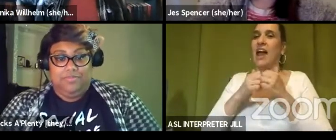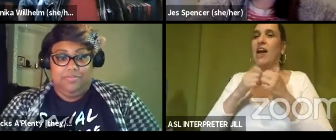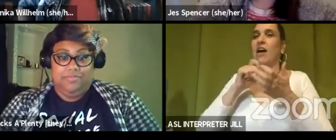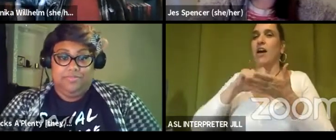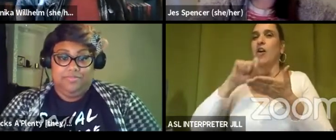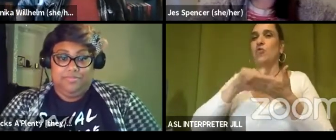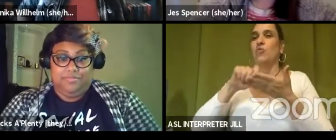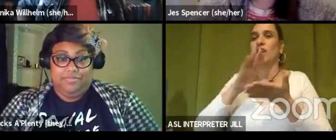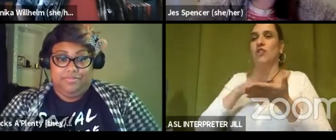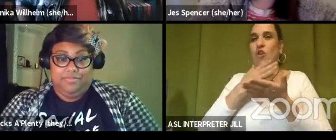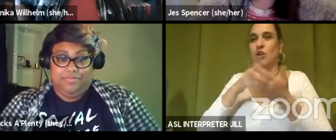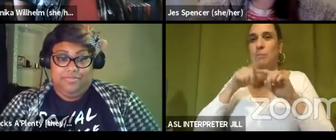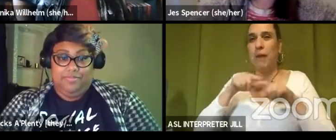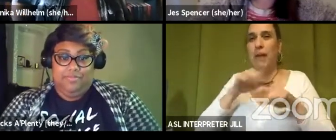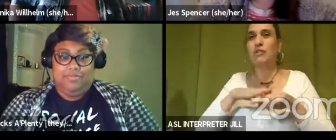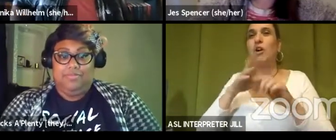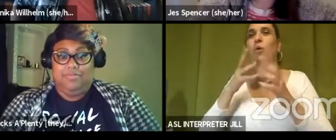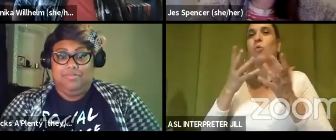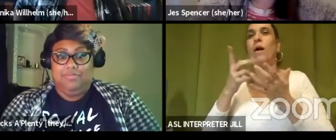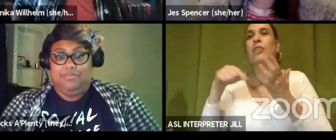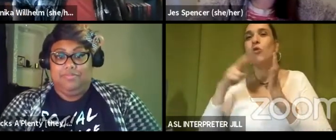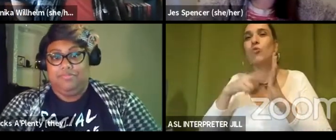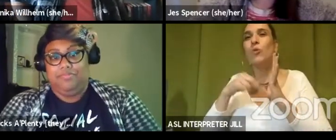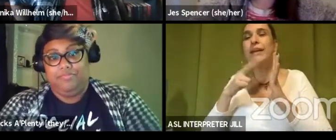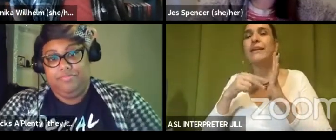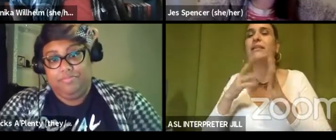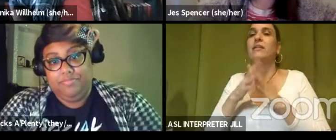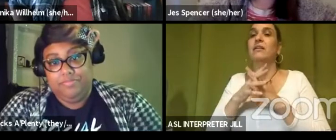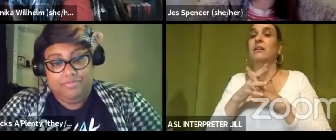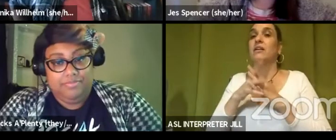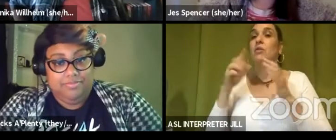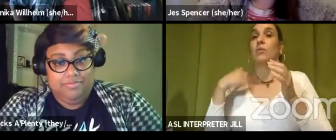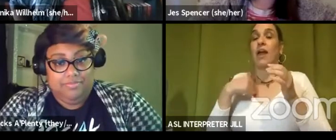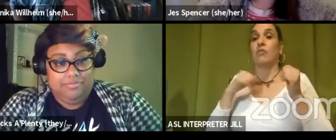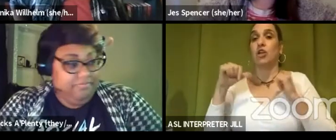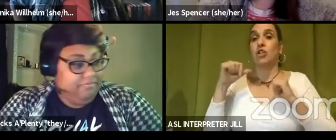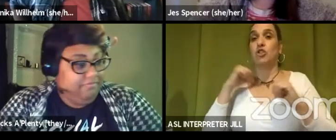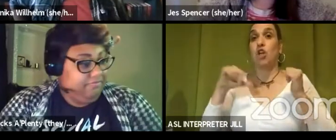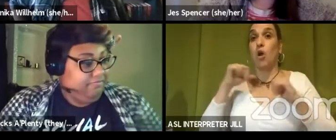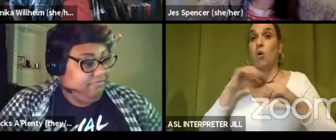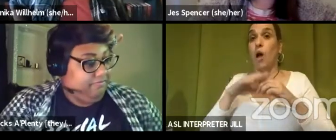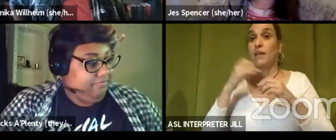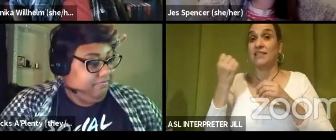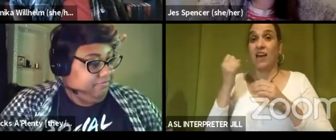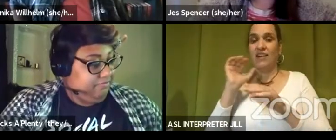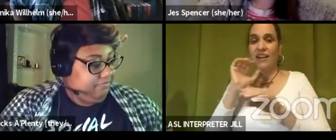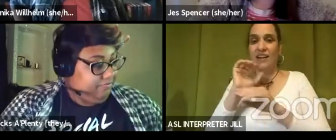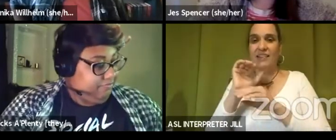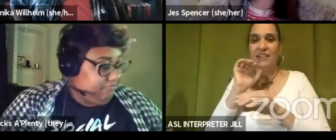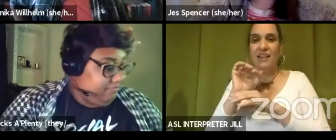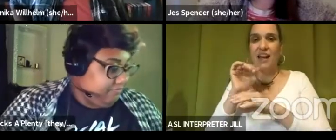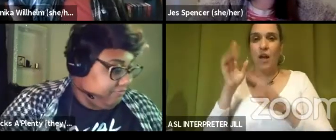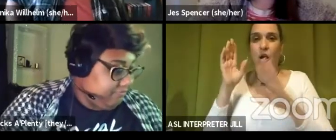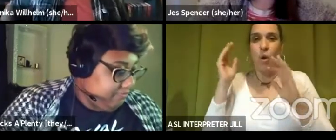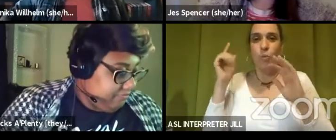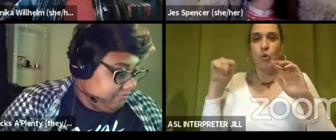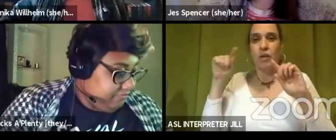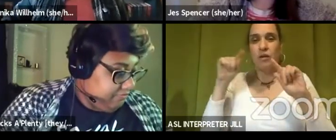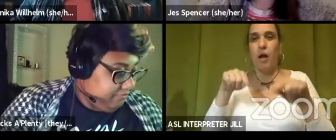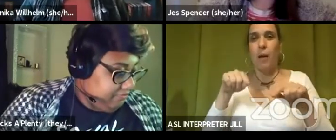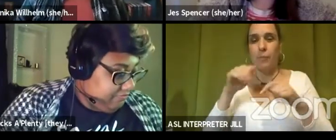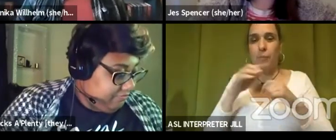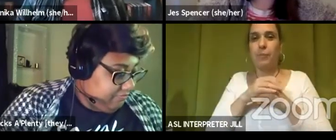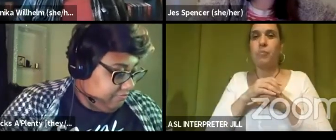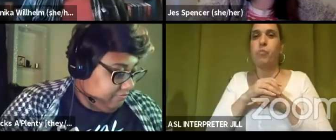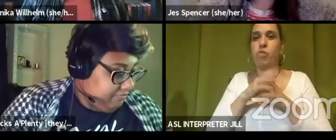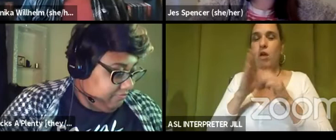badass. And we have our show on Saturday night. I hope that you can come to it the 22nd. And the book is